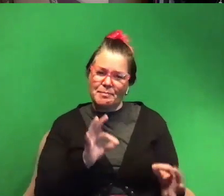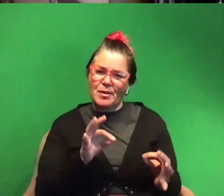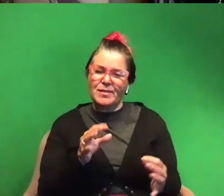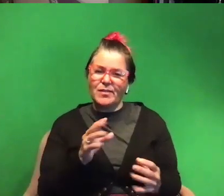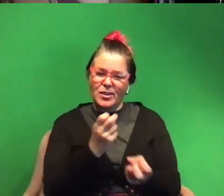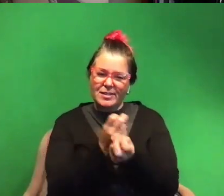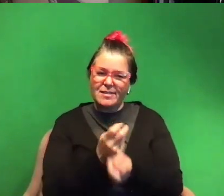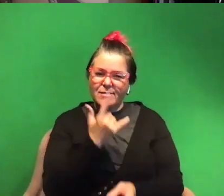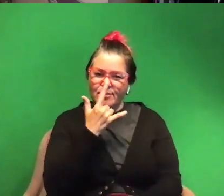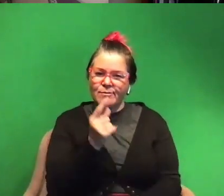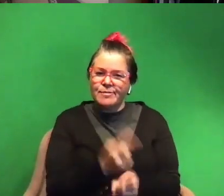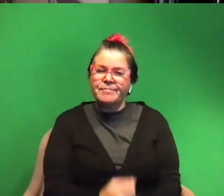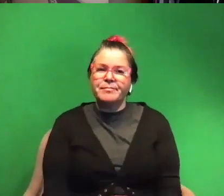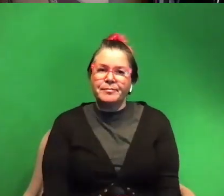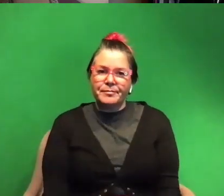skeletons look like.